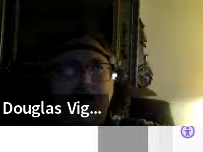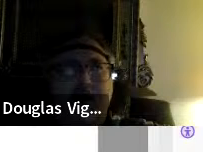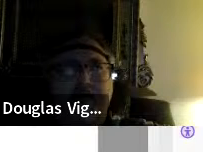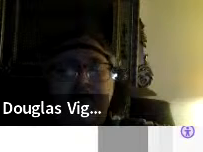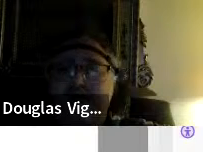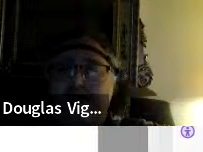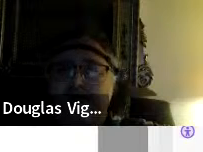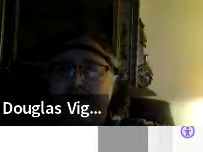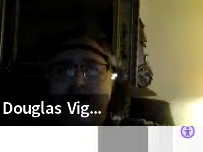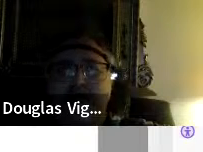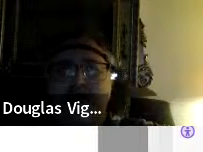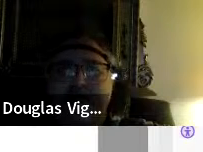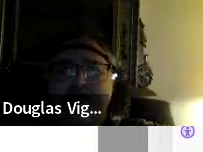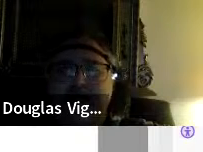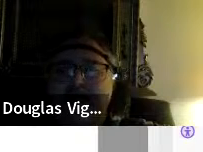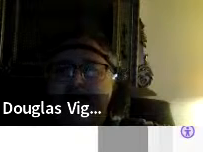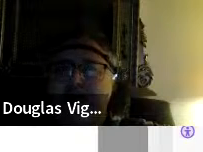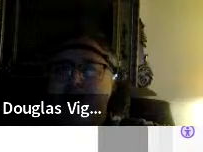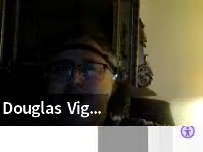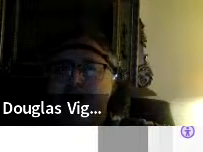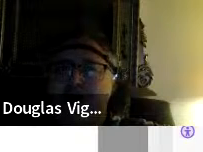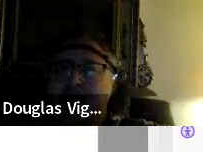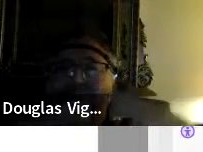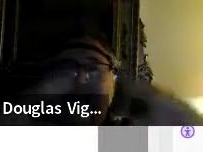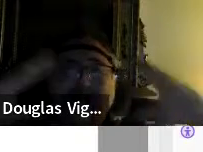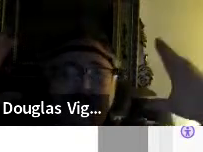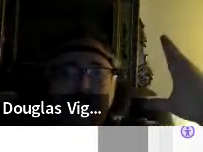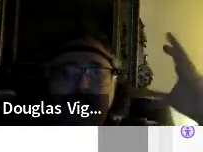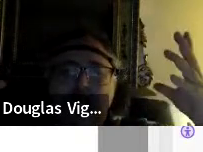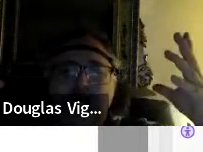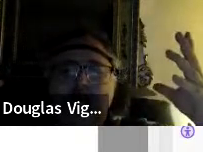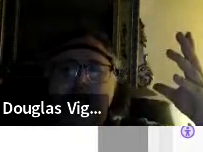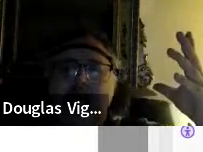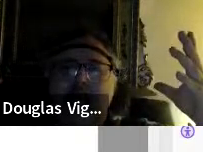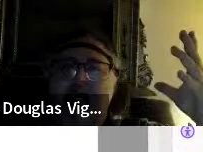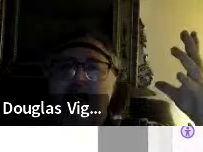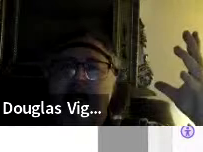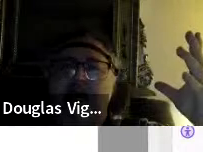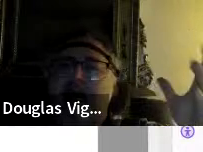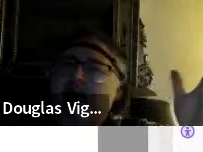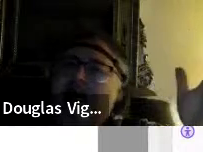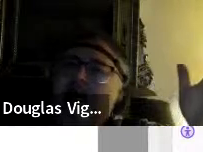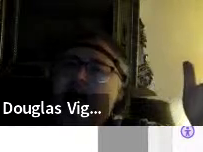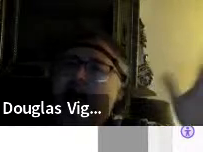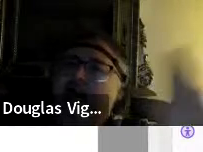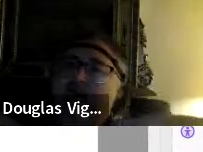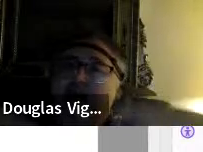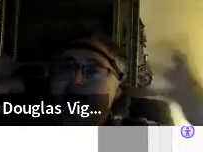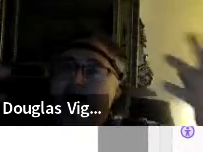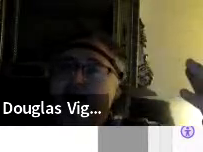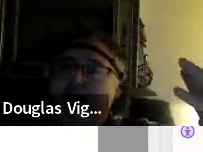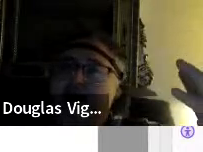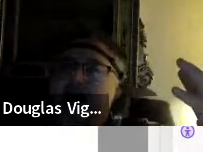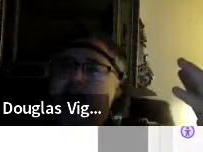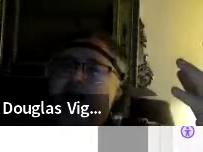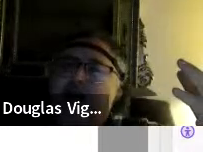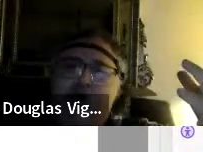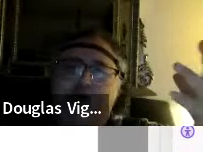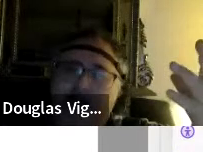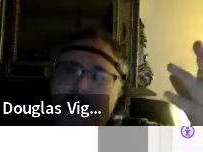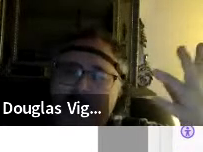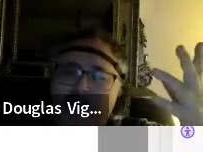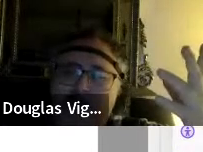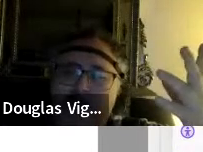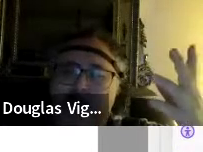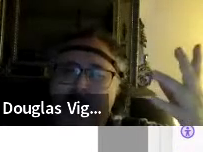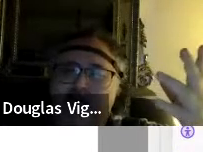and no, 2050 is going to be overheated in our environment. It's going to be